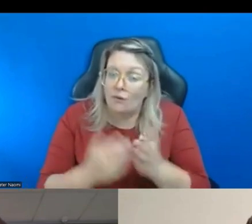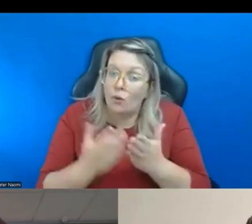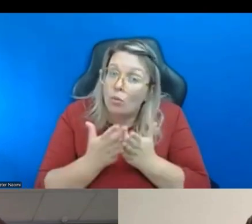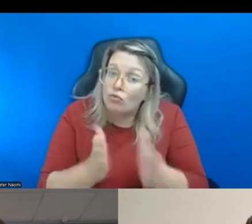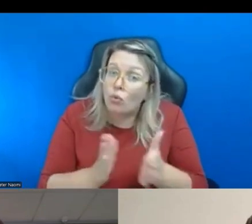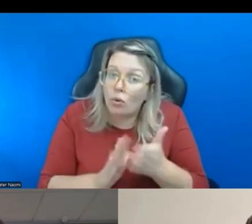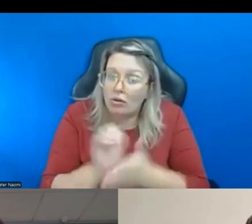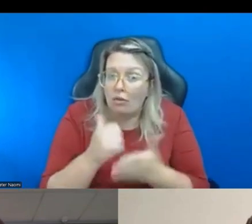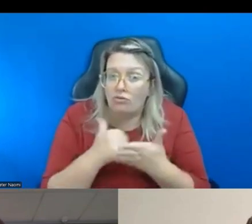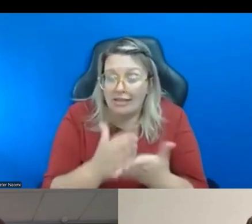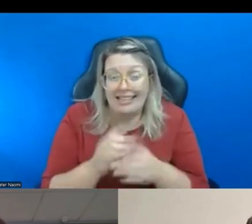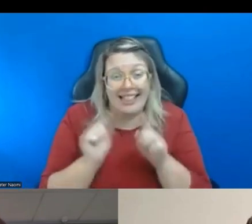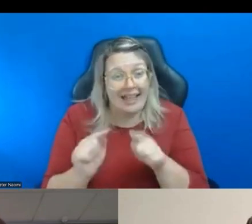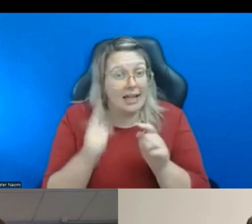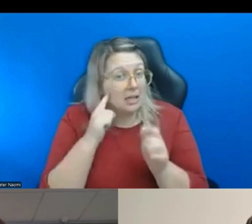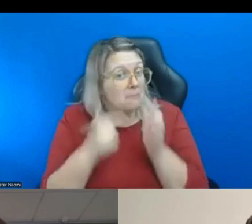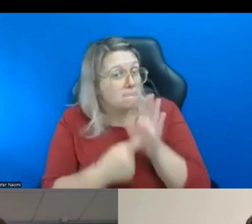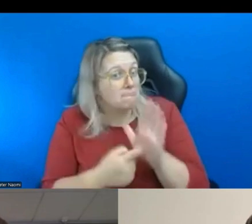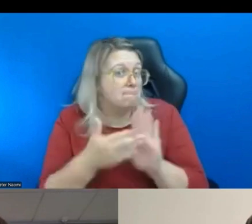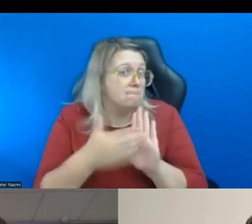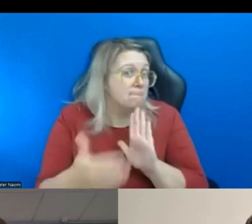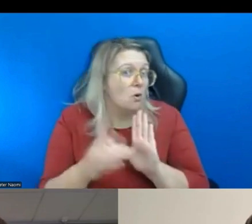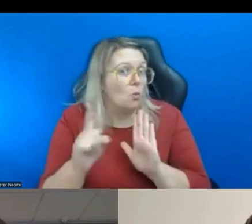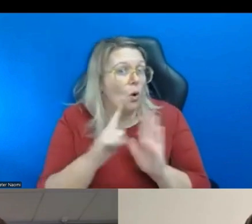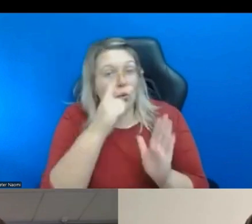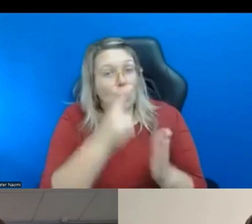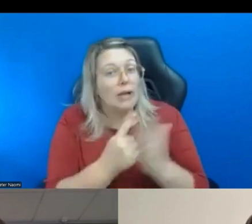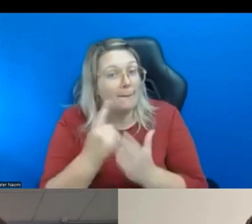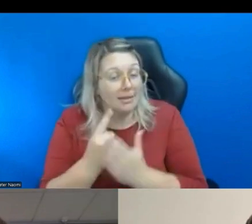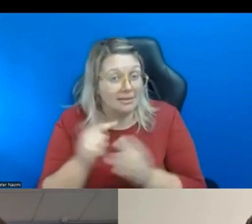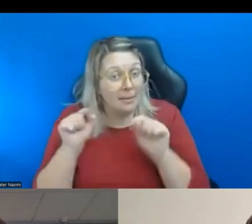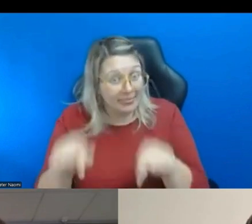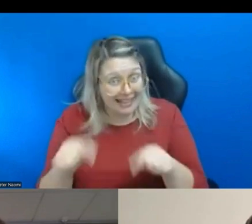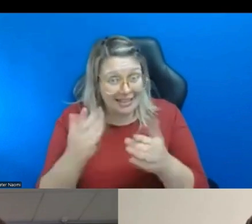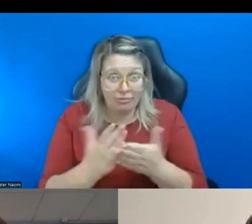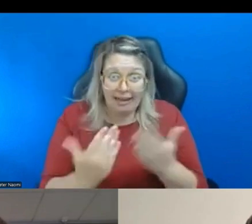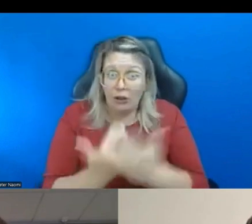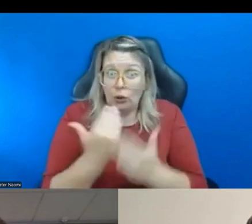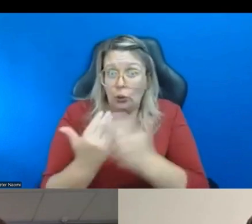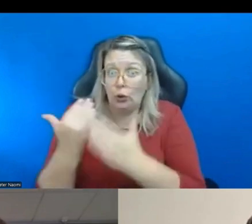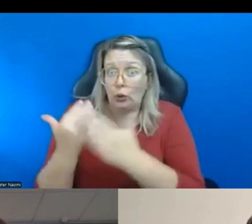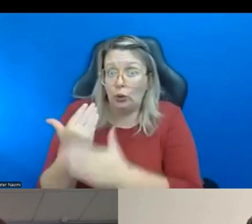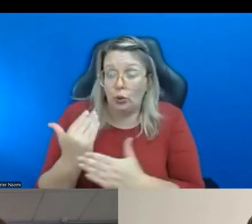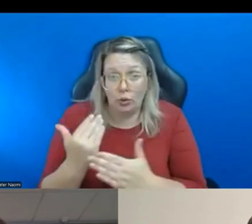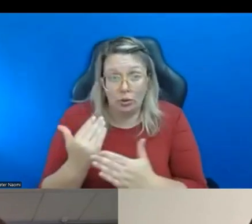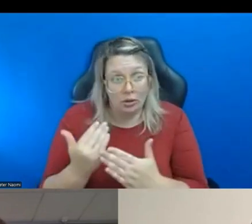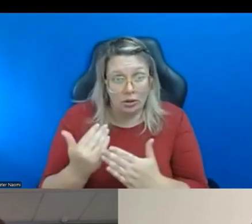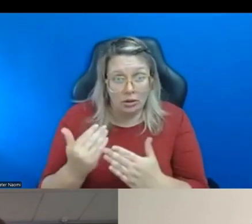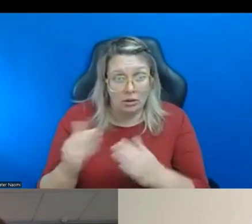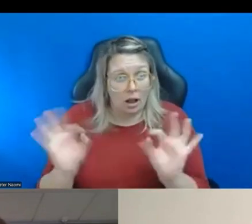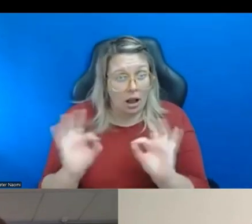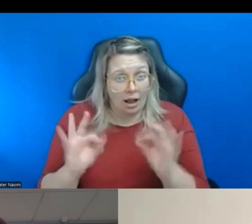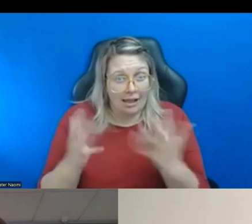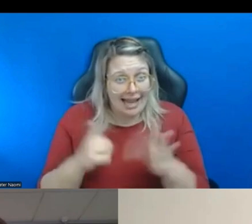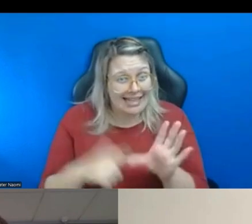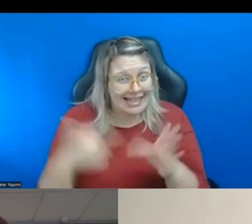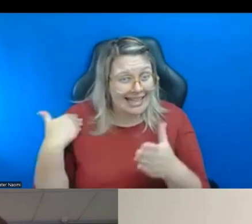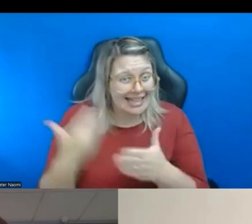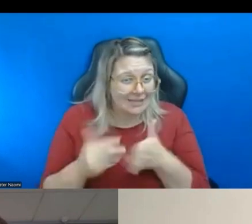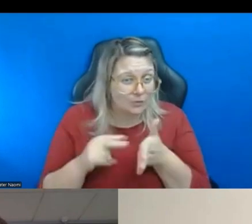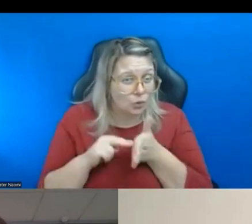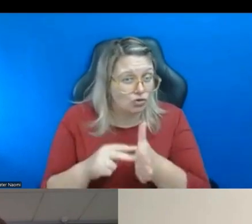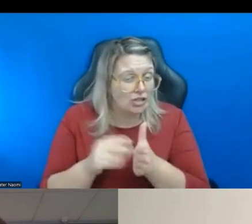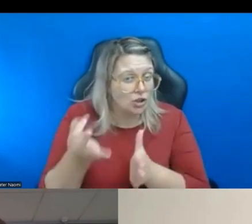gives an indication of perhaps a direction of travel there. These are all really new. We've had less than a decade of strategic authorities and